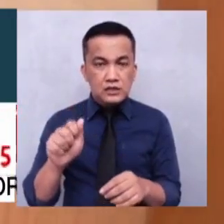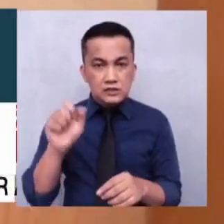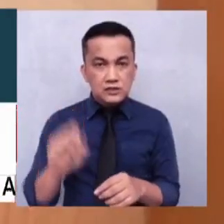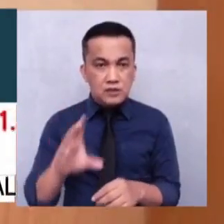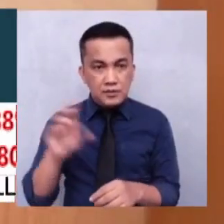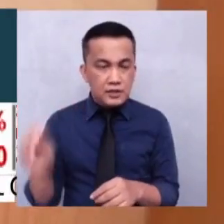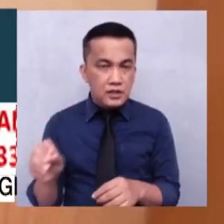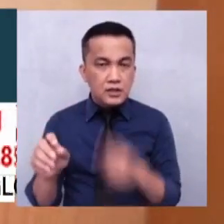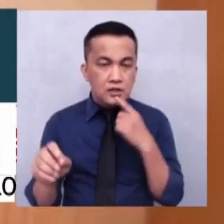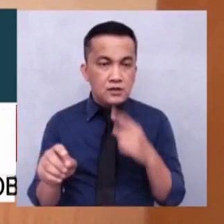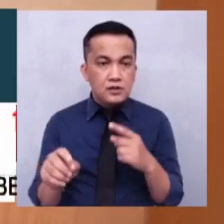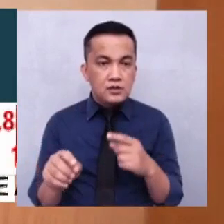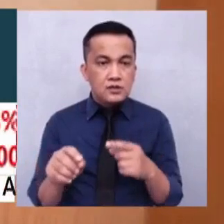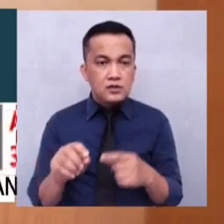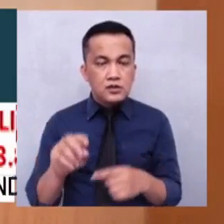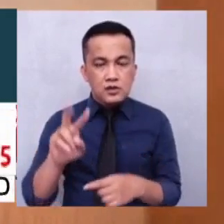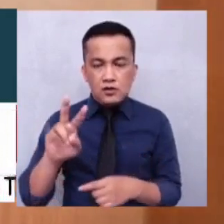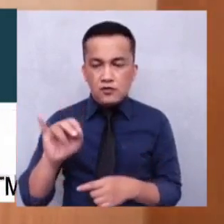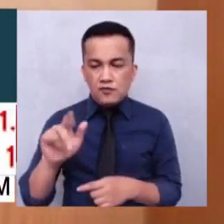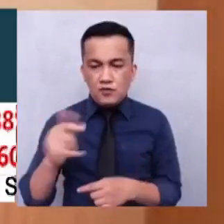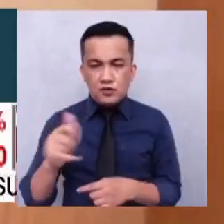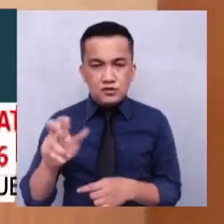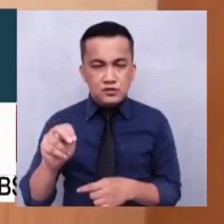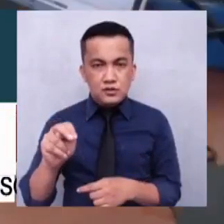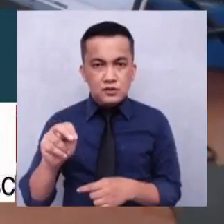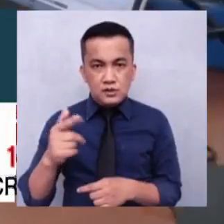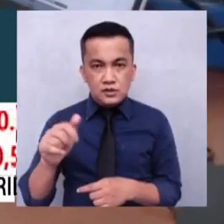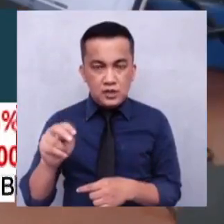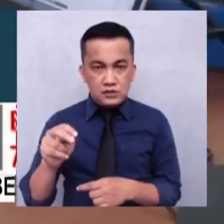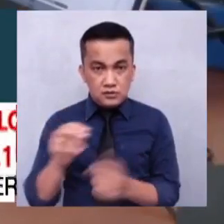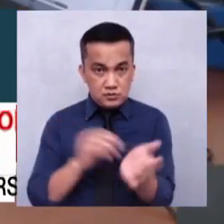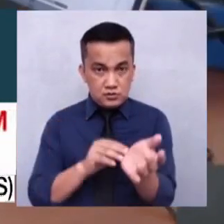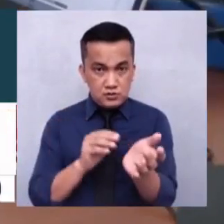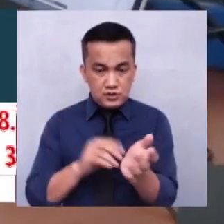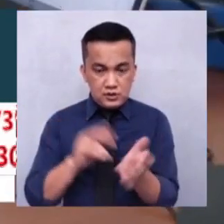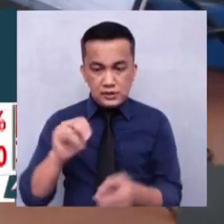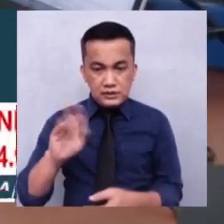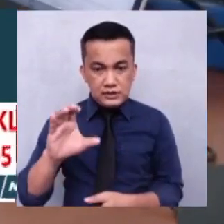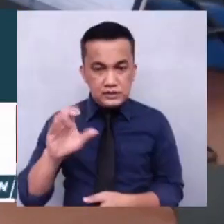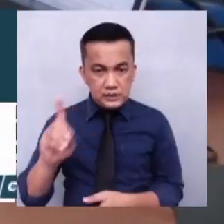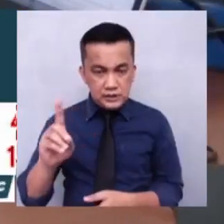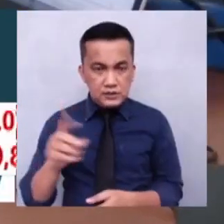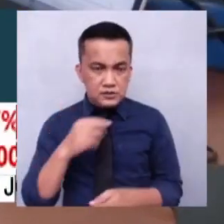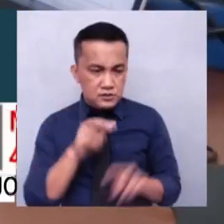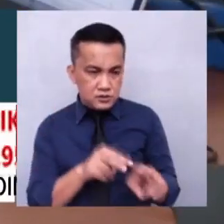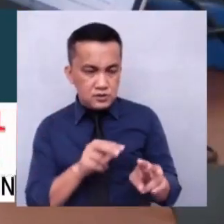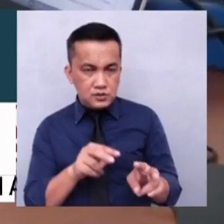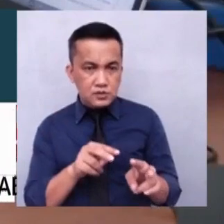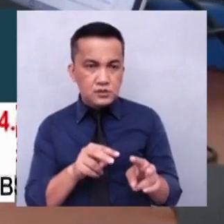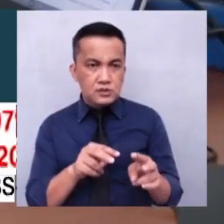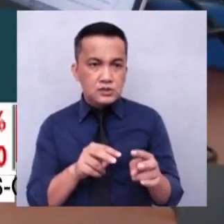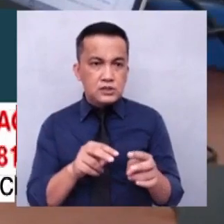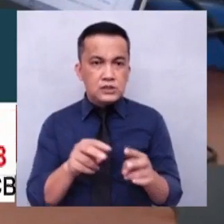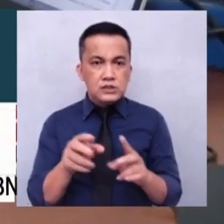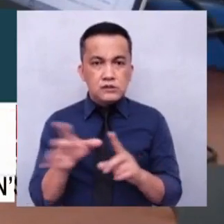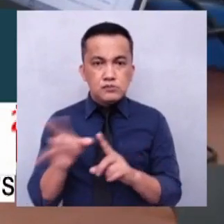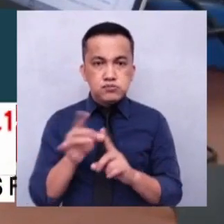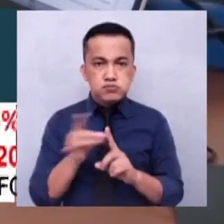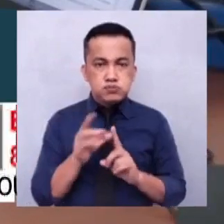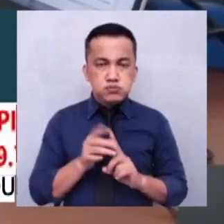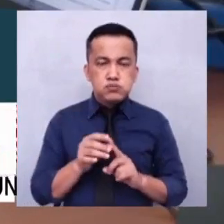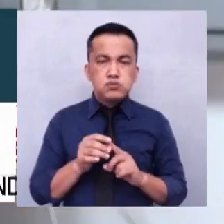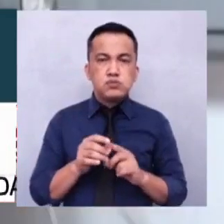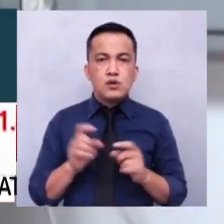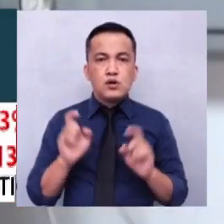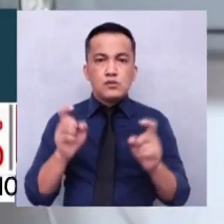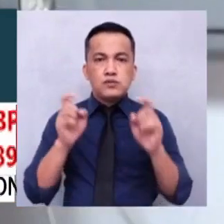Anne von Gottberg, a clinical microbiologist at the NICD, said it looked like infections were rising throughout the country, but cautioned